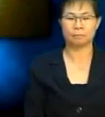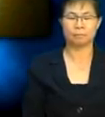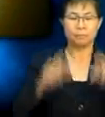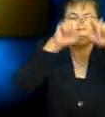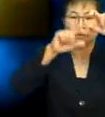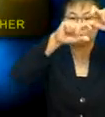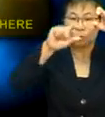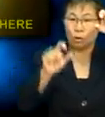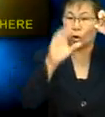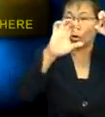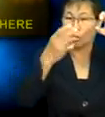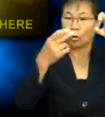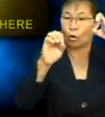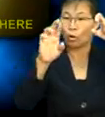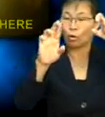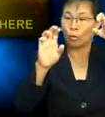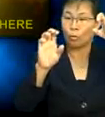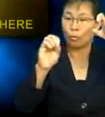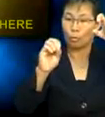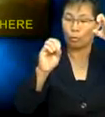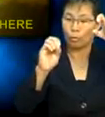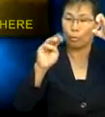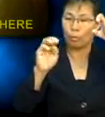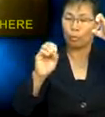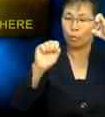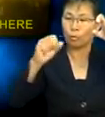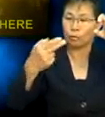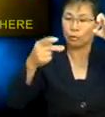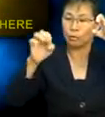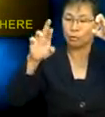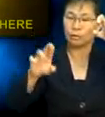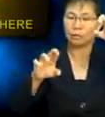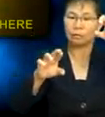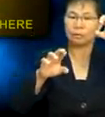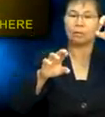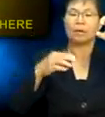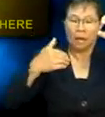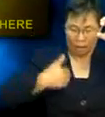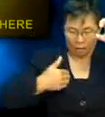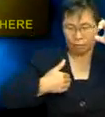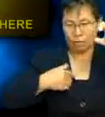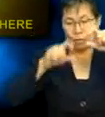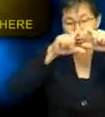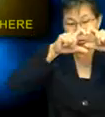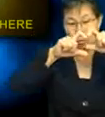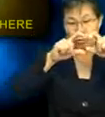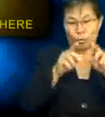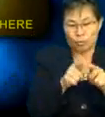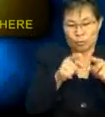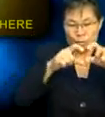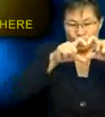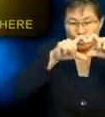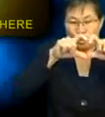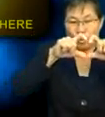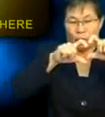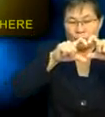The chromosphere is between the photosphere and the corona. It has a width of approximately